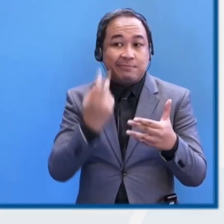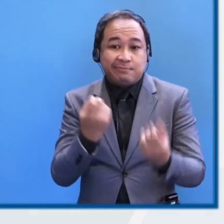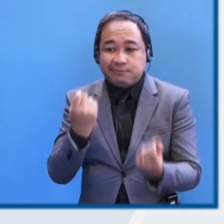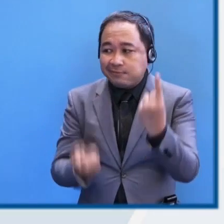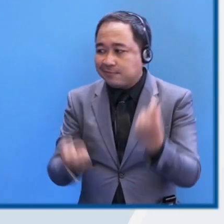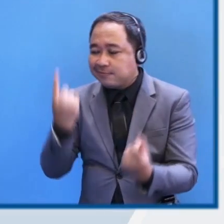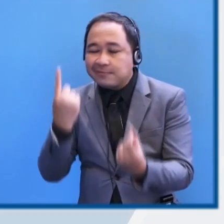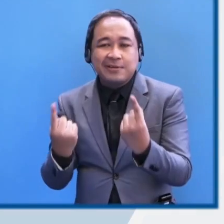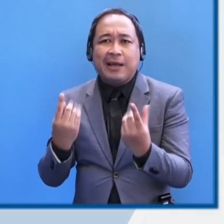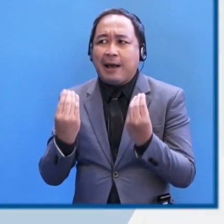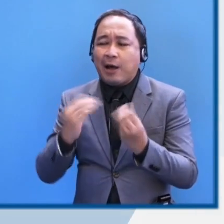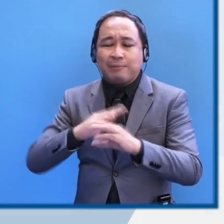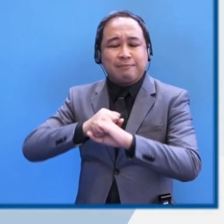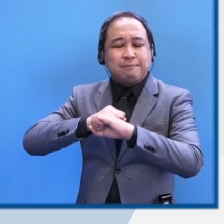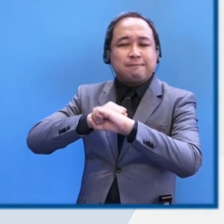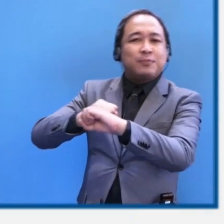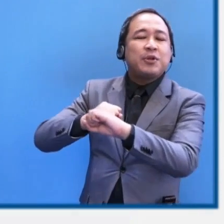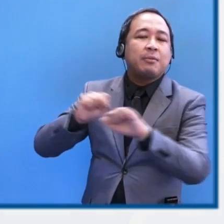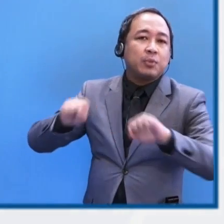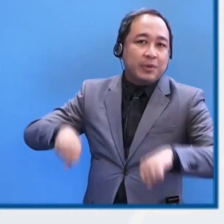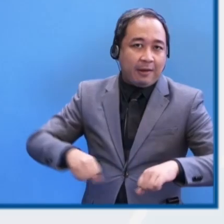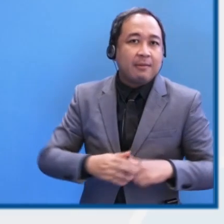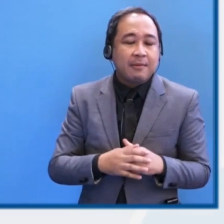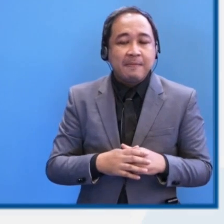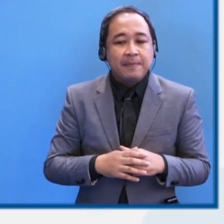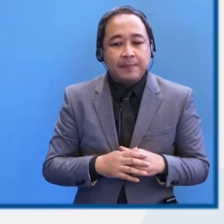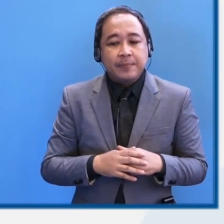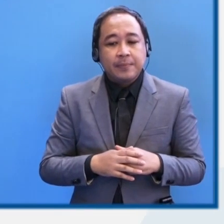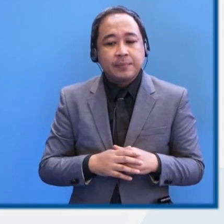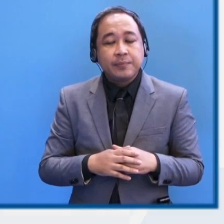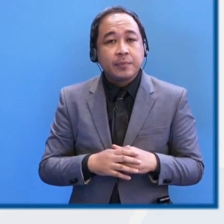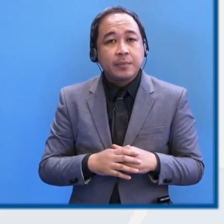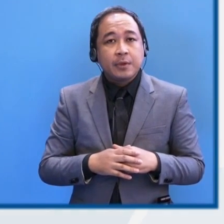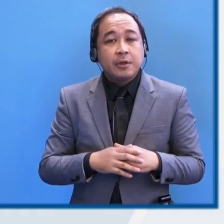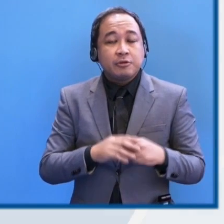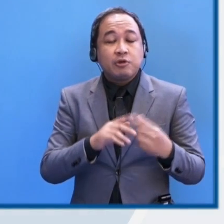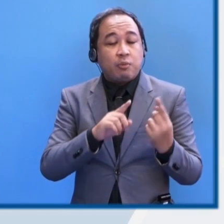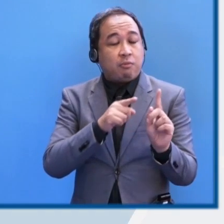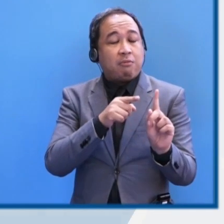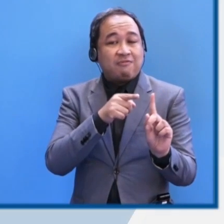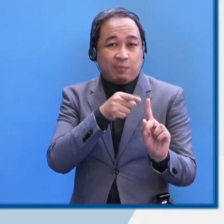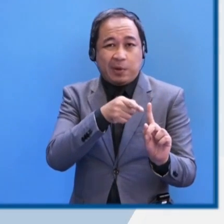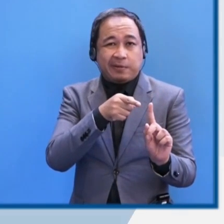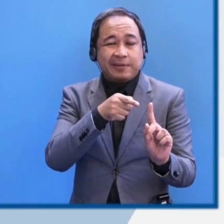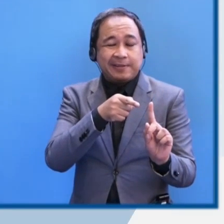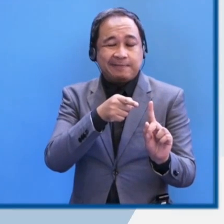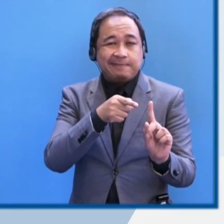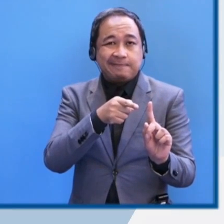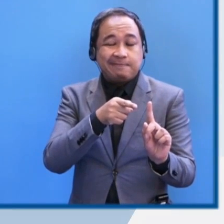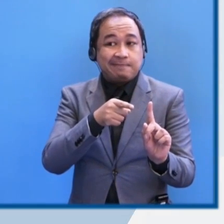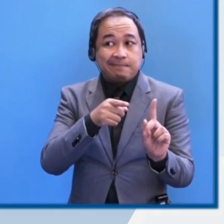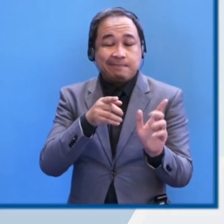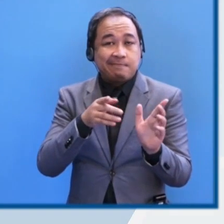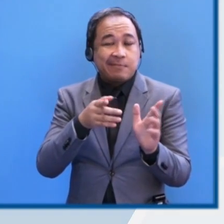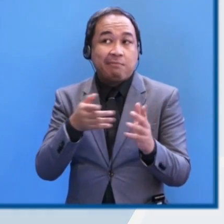There are multiple ways that is done. Let me share here one specific initiative